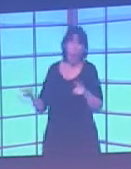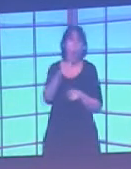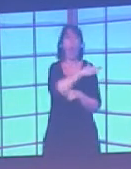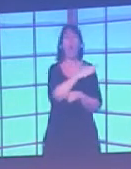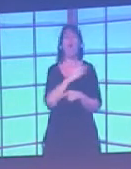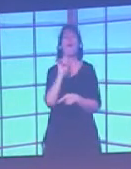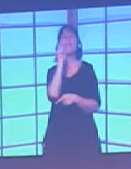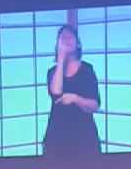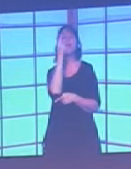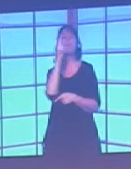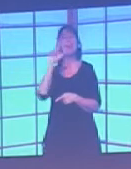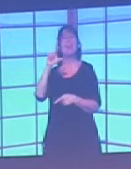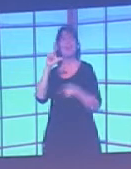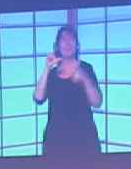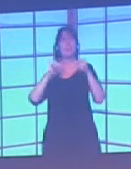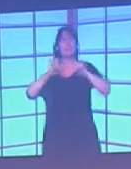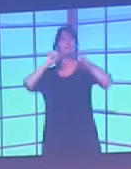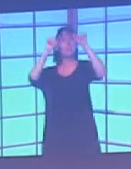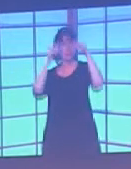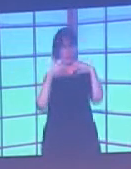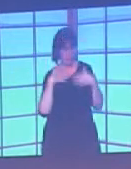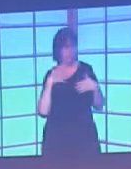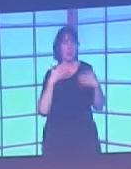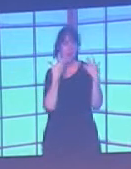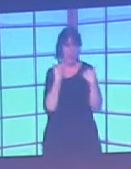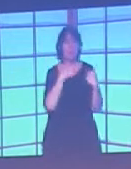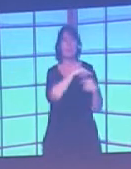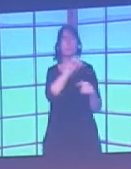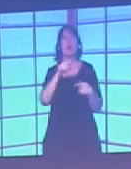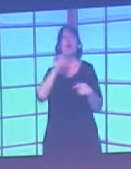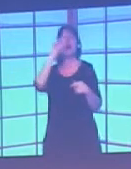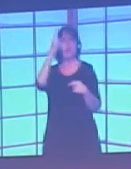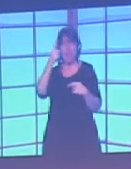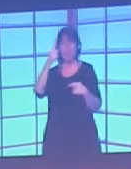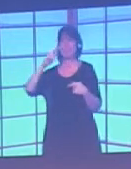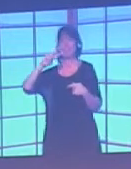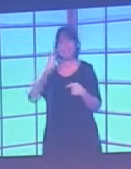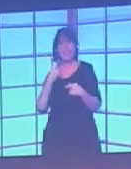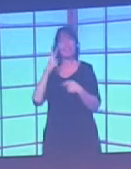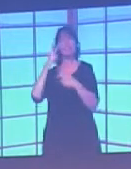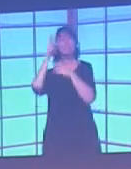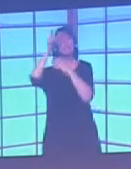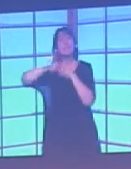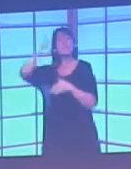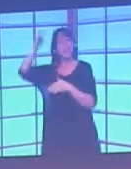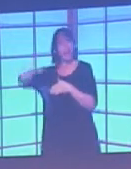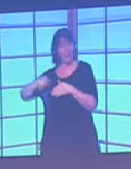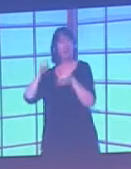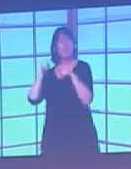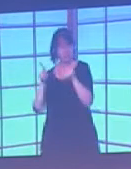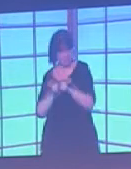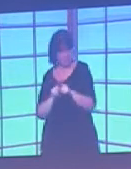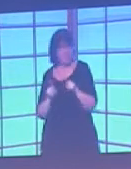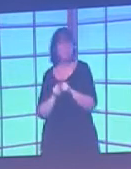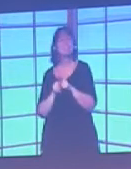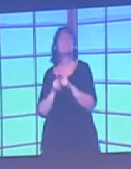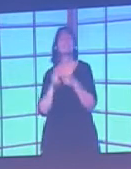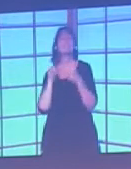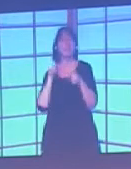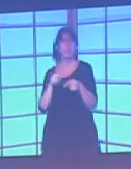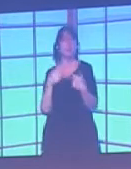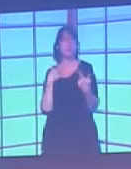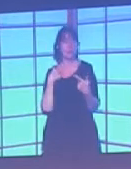signed memorandum of cooperation with First and Second League, and we like to start Week of Action